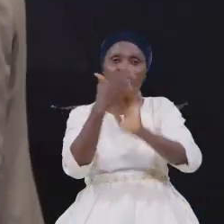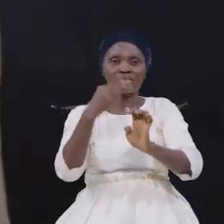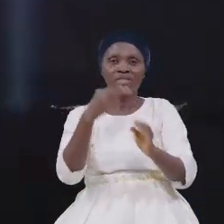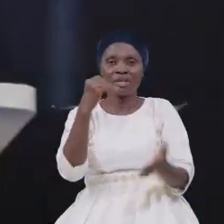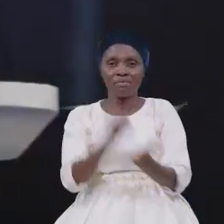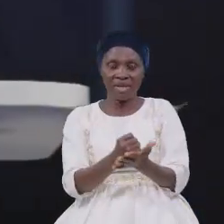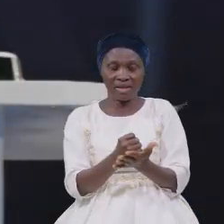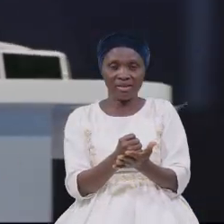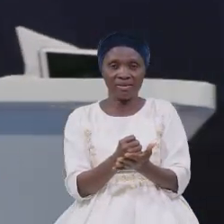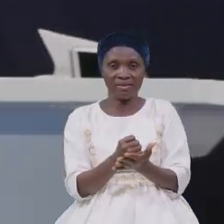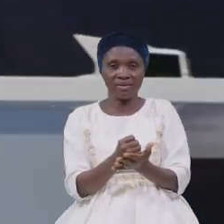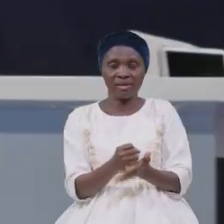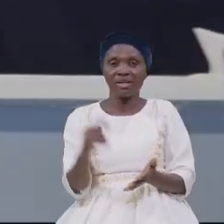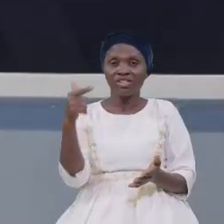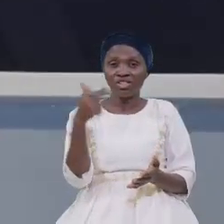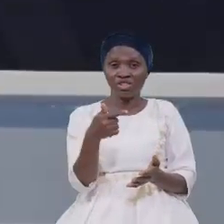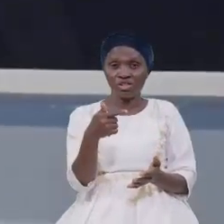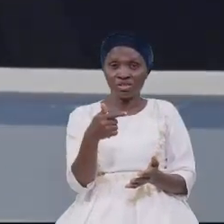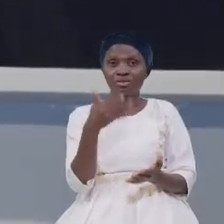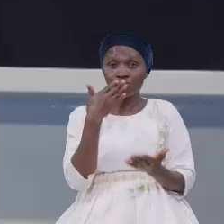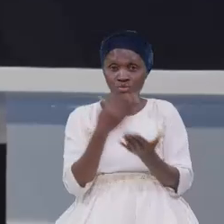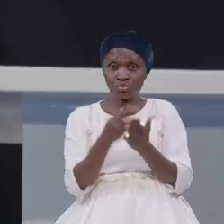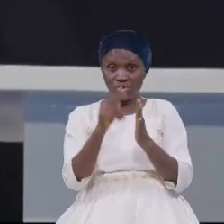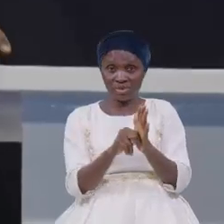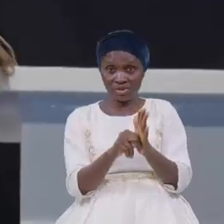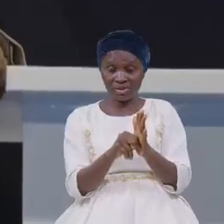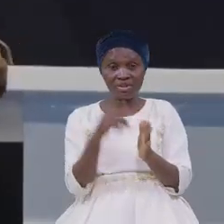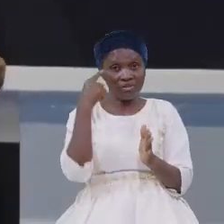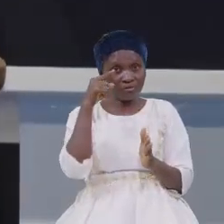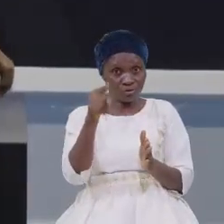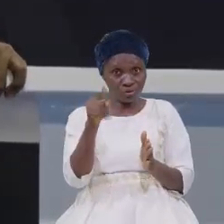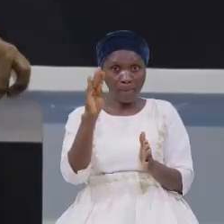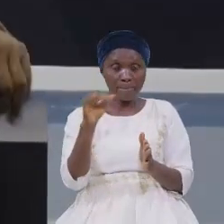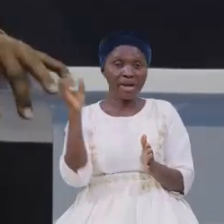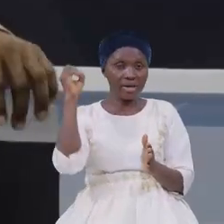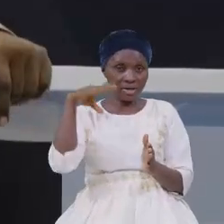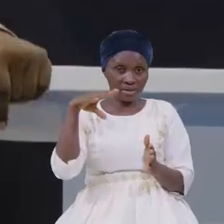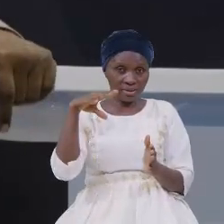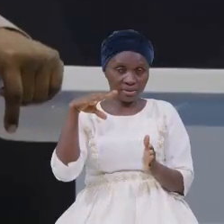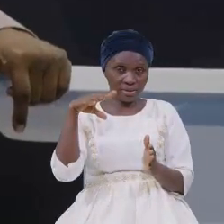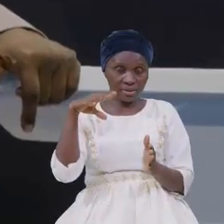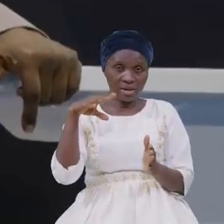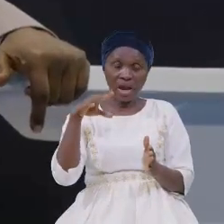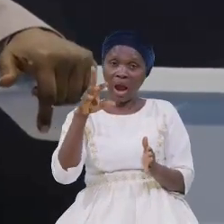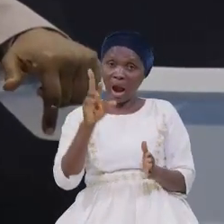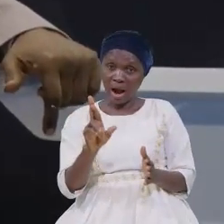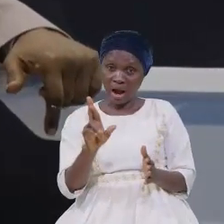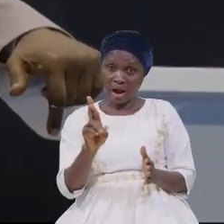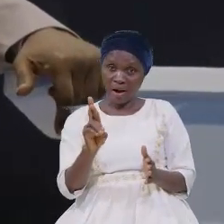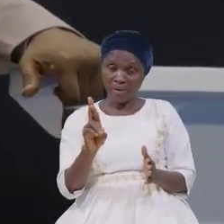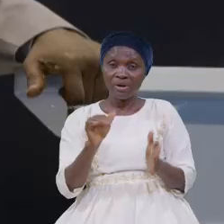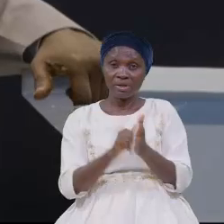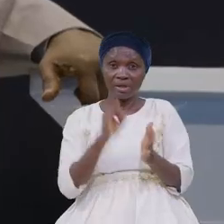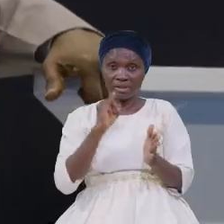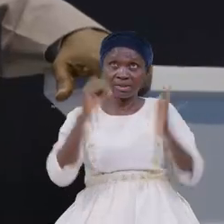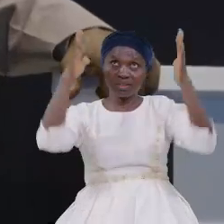Gee, that the goodness for you by grace. R, that the reign of